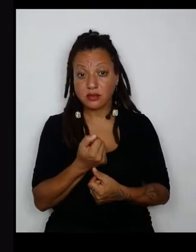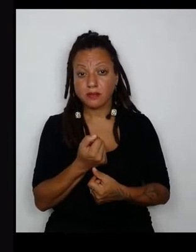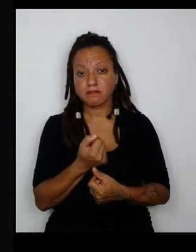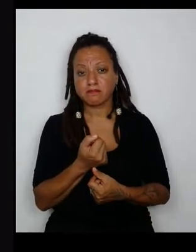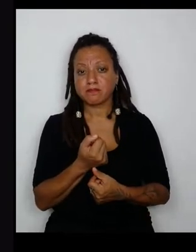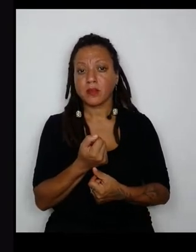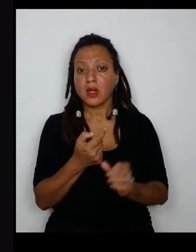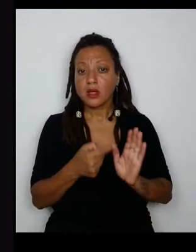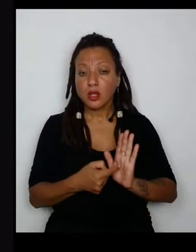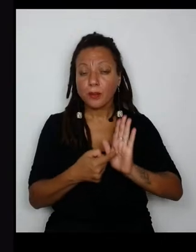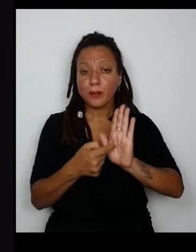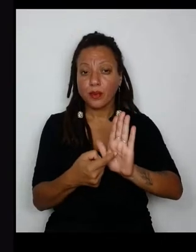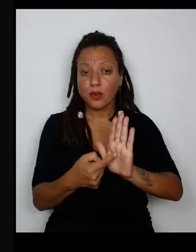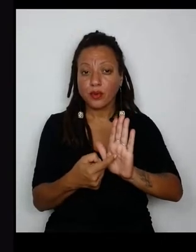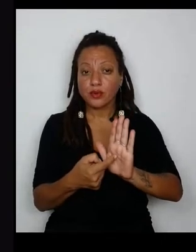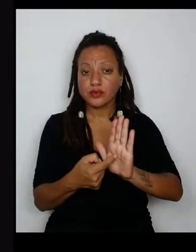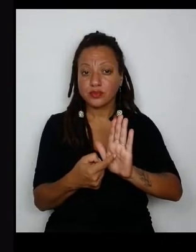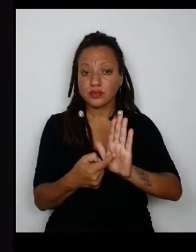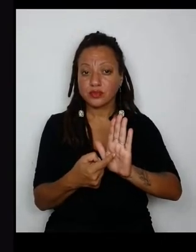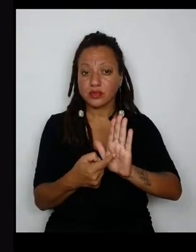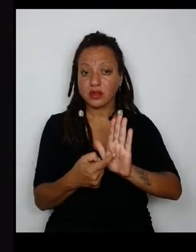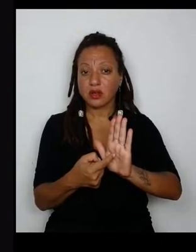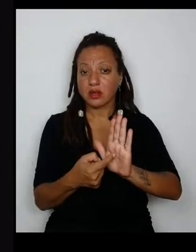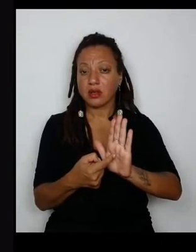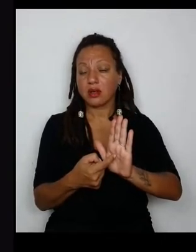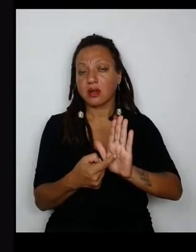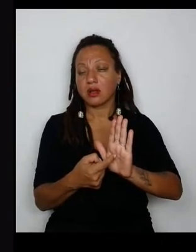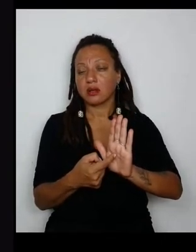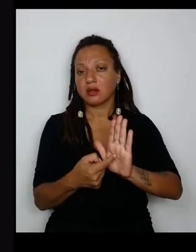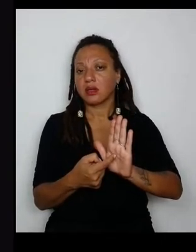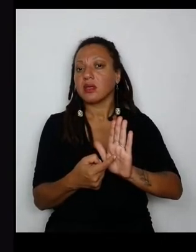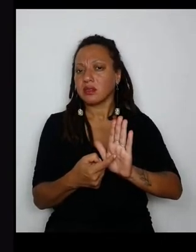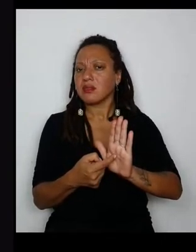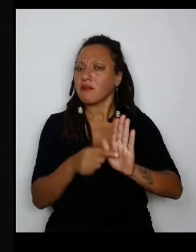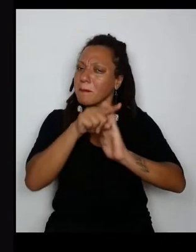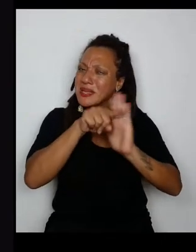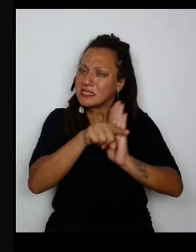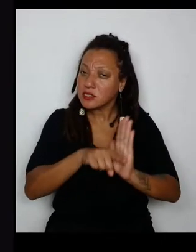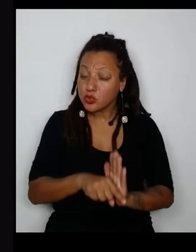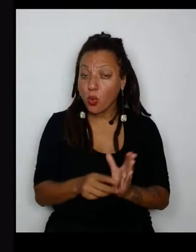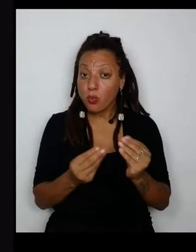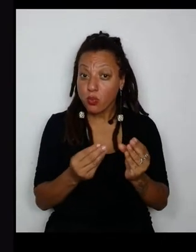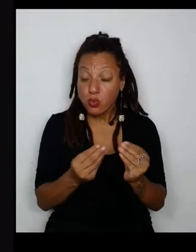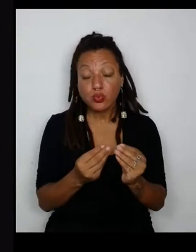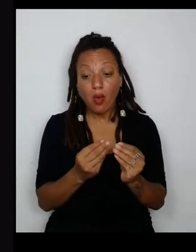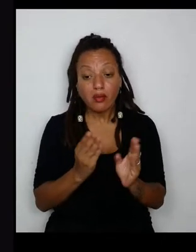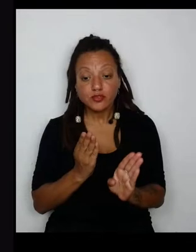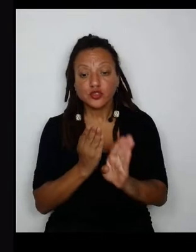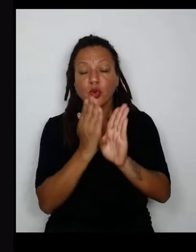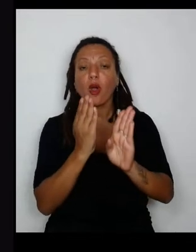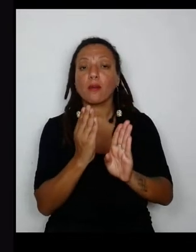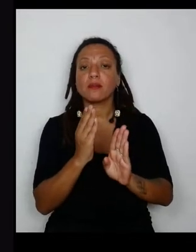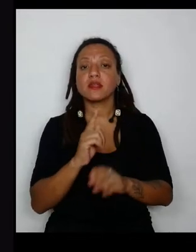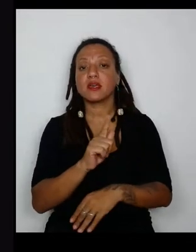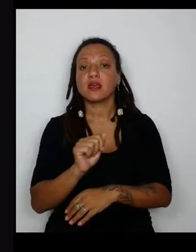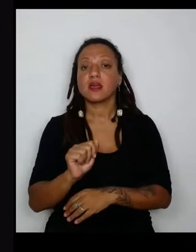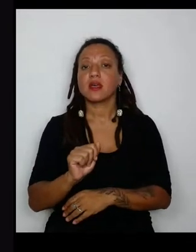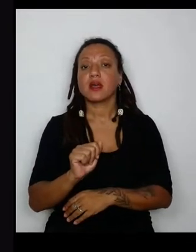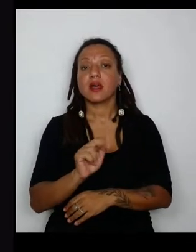much research as a person and you can see uh huane who was mahu of the